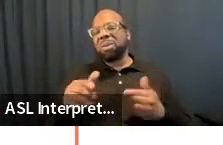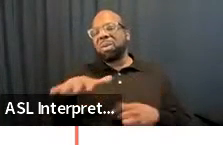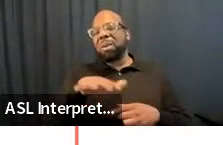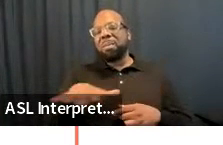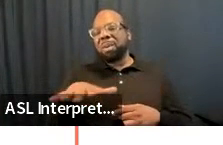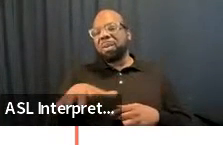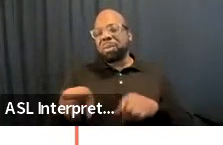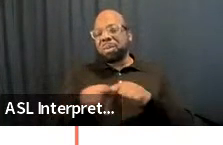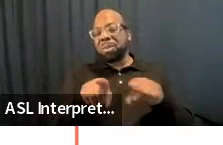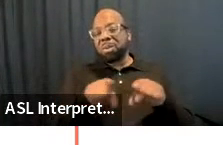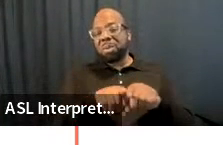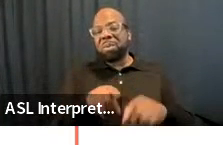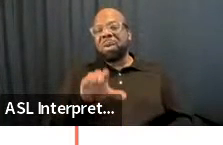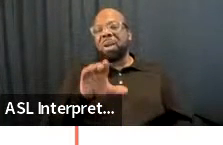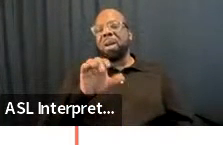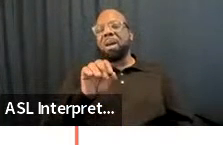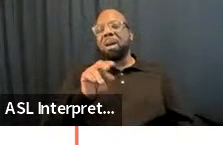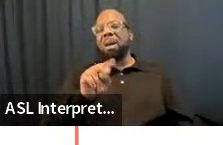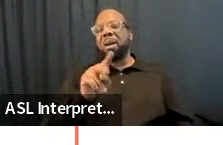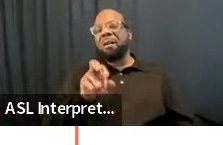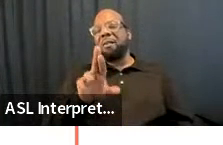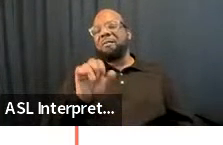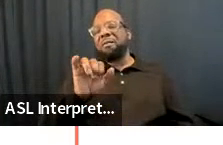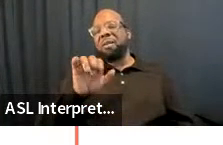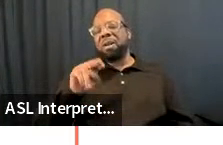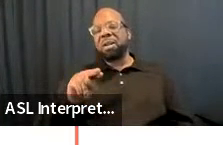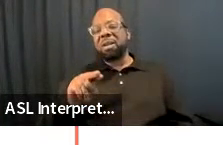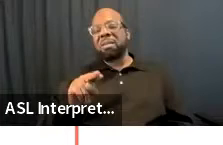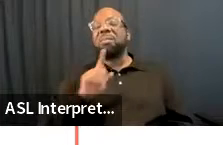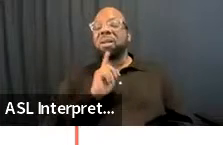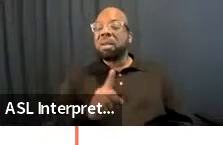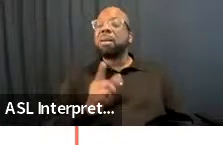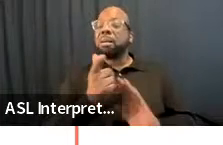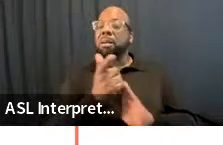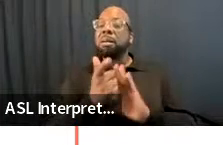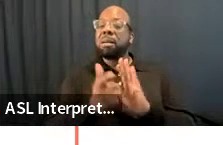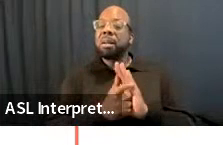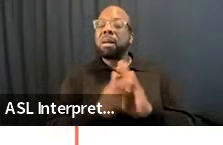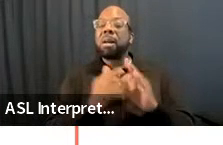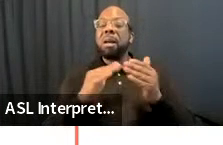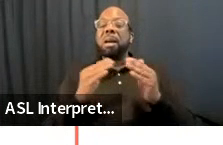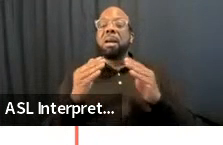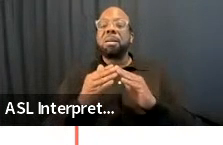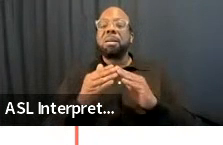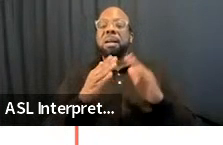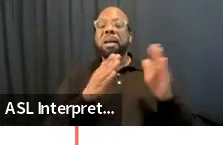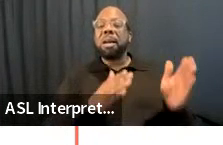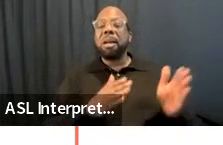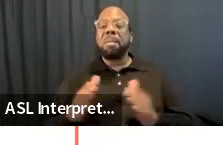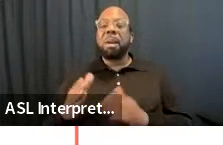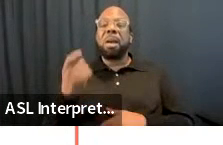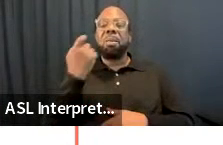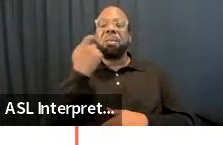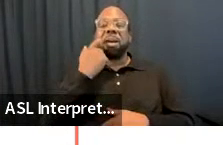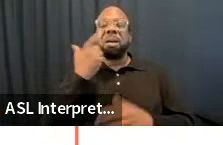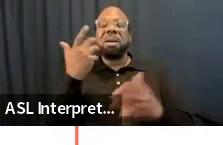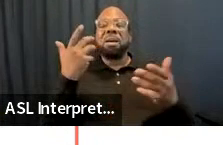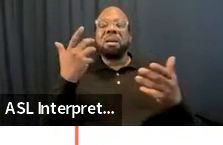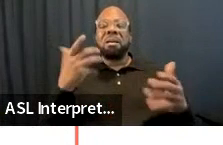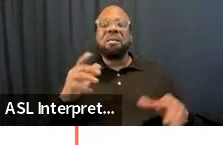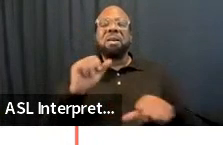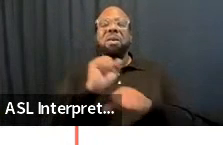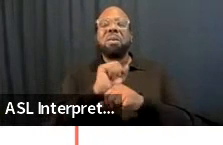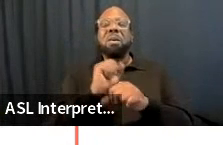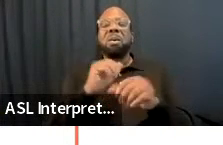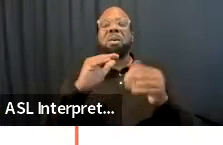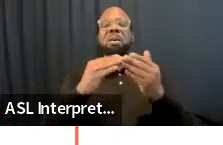that. Conversions are legal in much of the city today, but city planning recently completed a work on a series of city